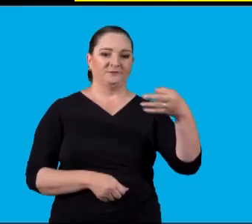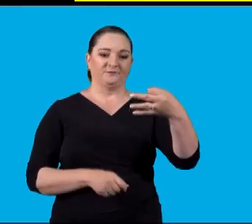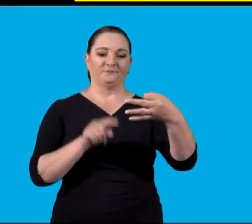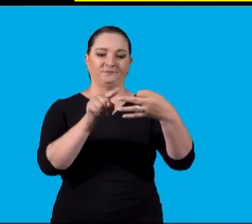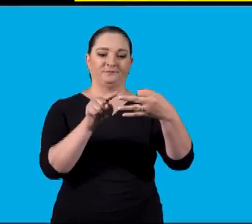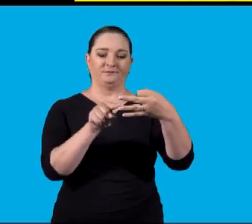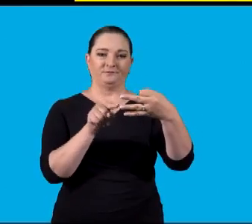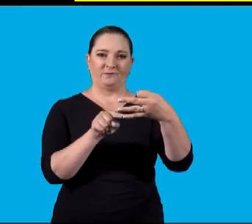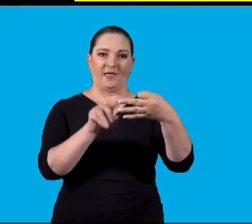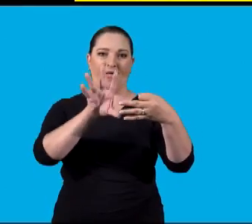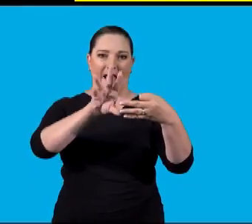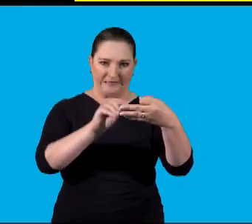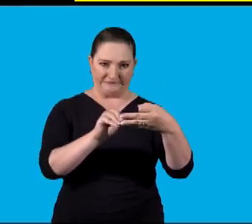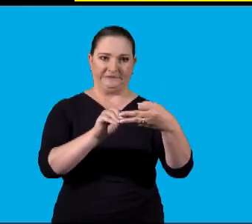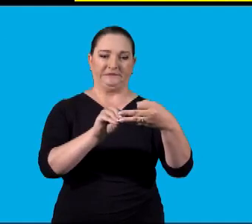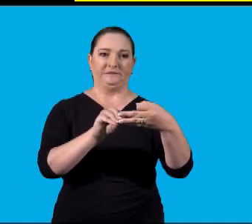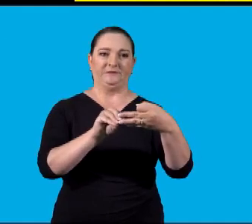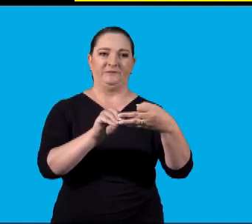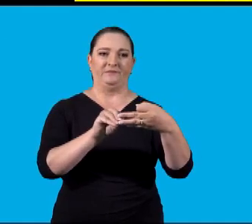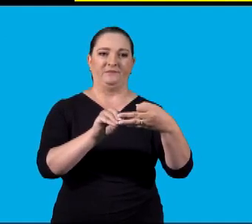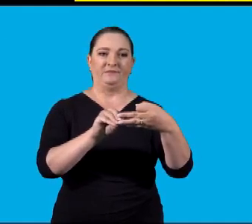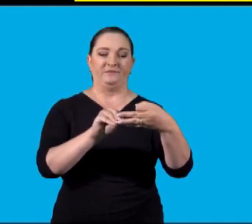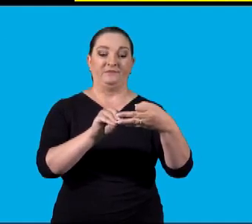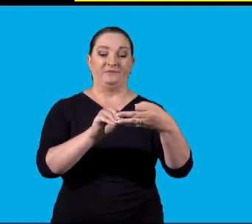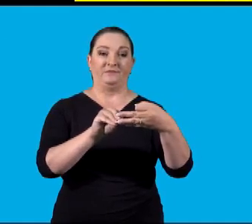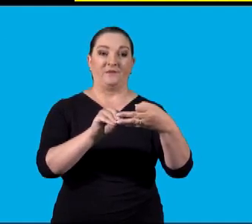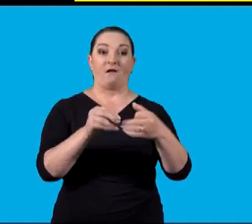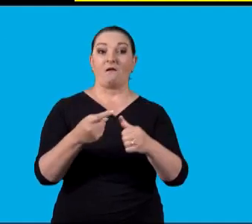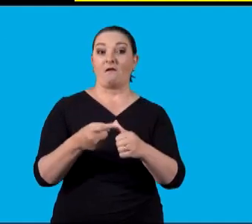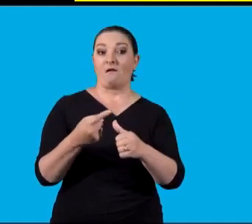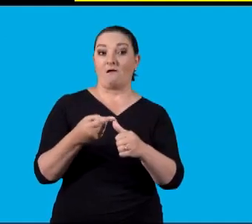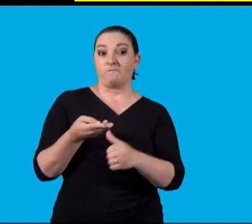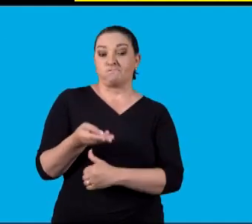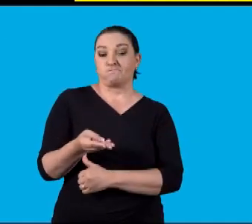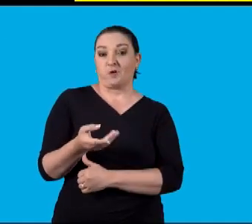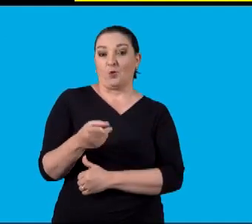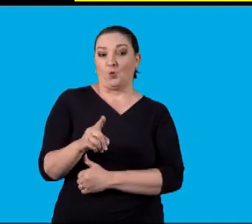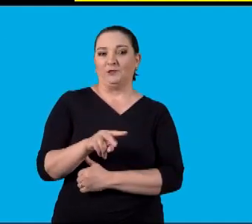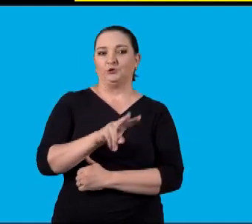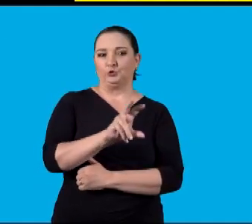that, and then it's going to give you your